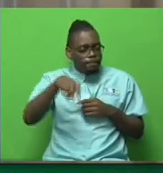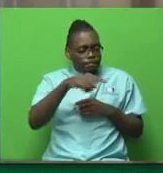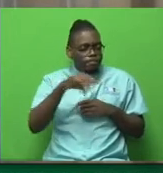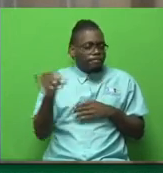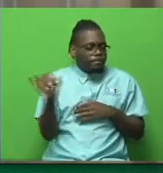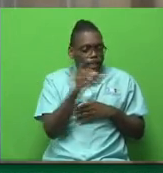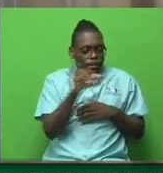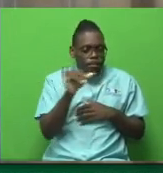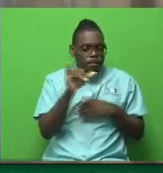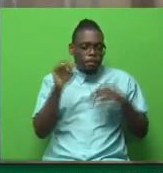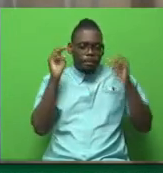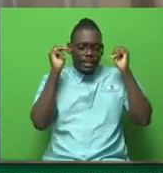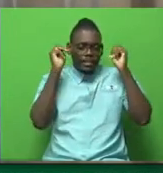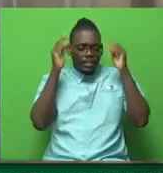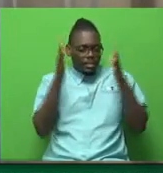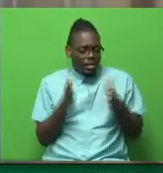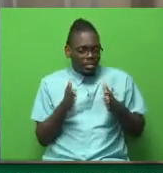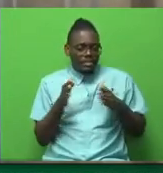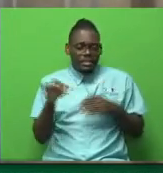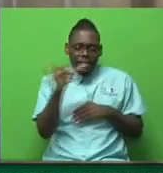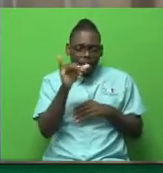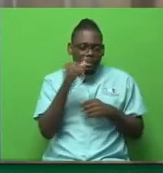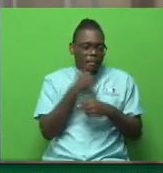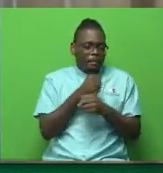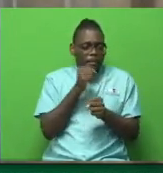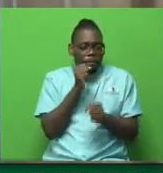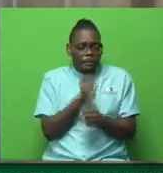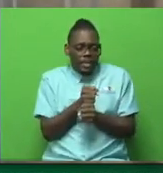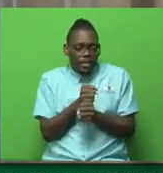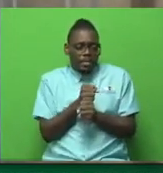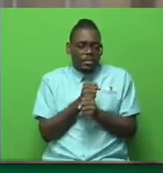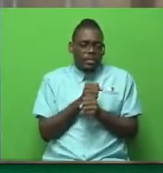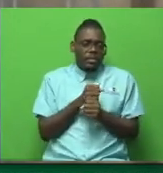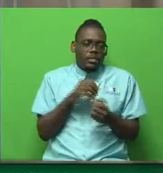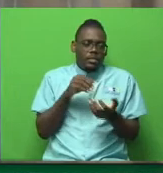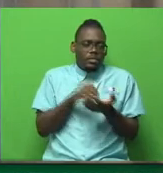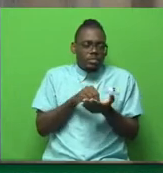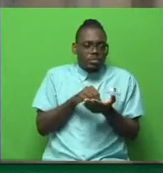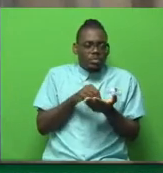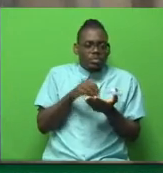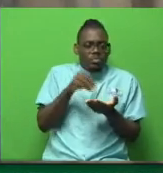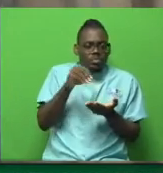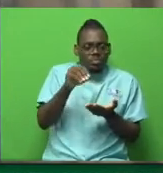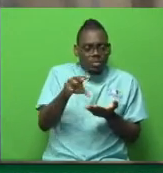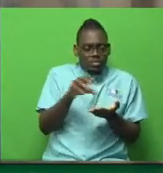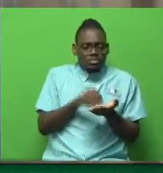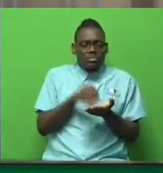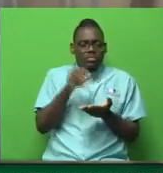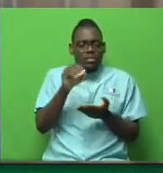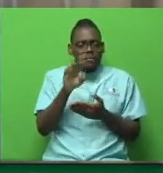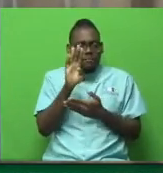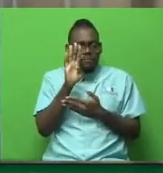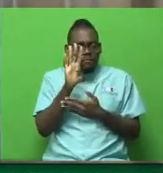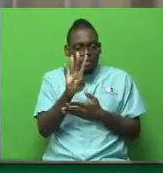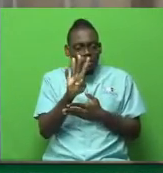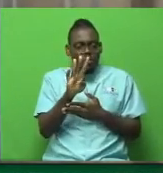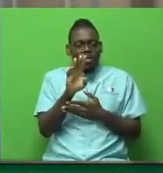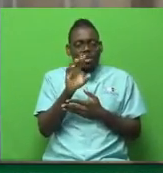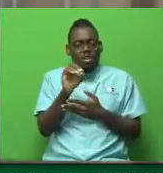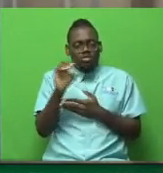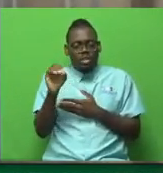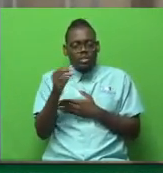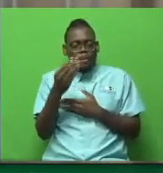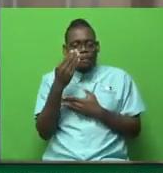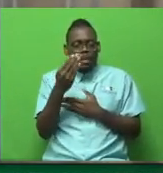expenditure decisions for over 400 billion dollars in the last seven years and another